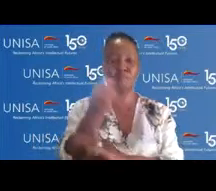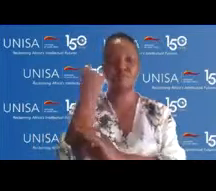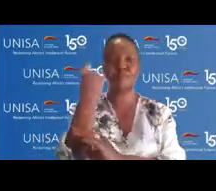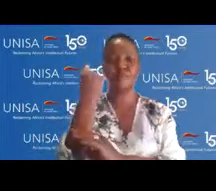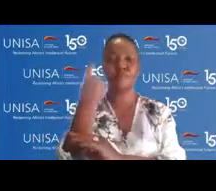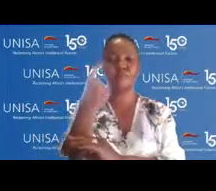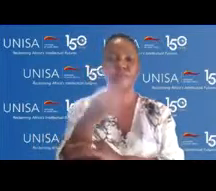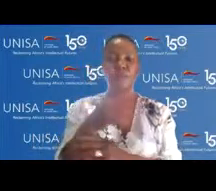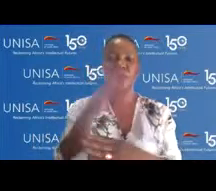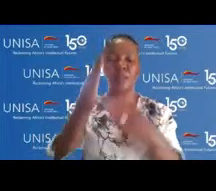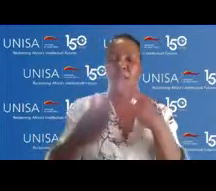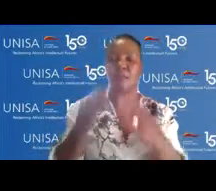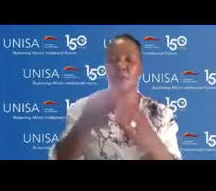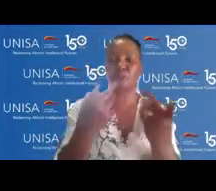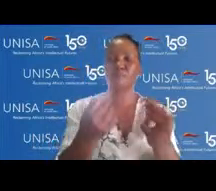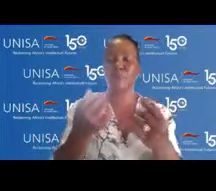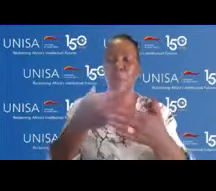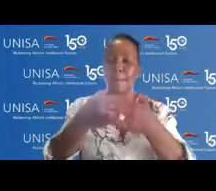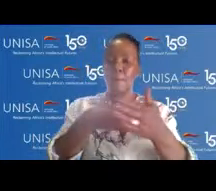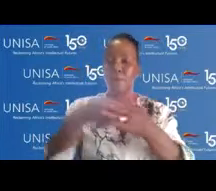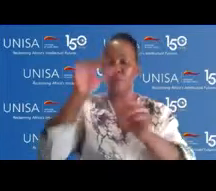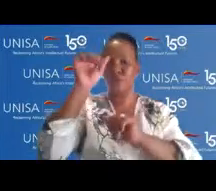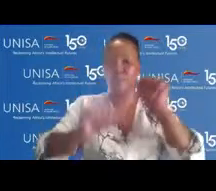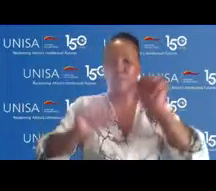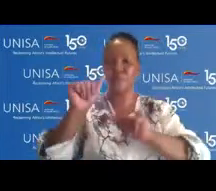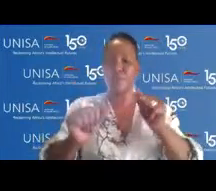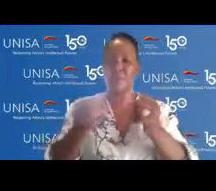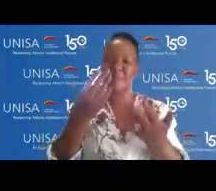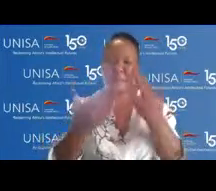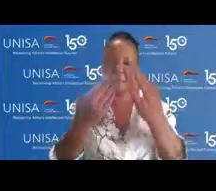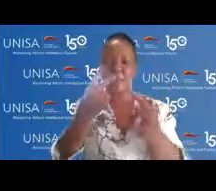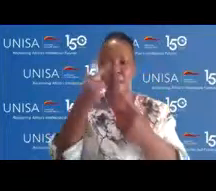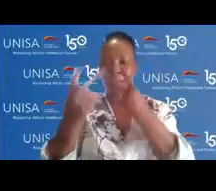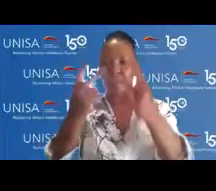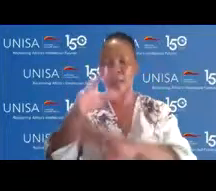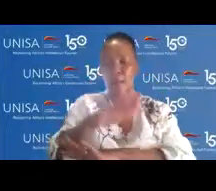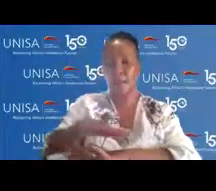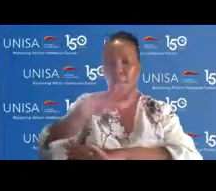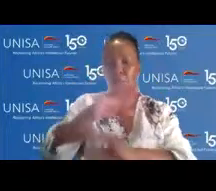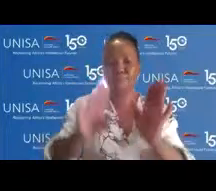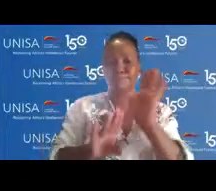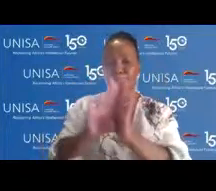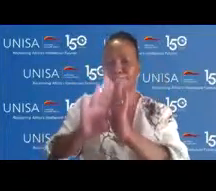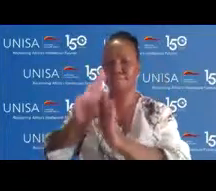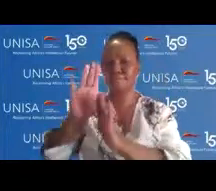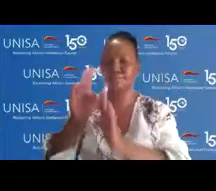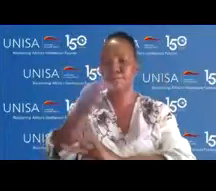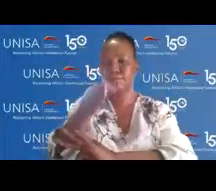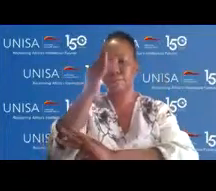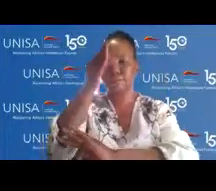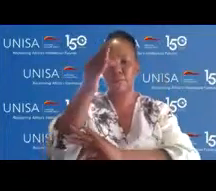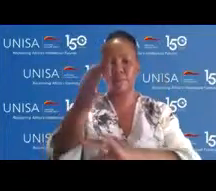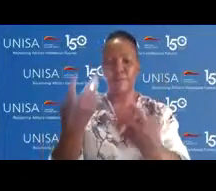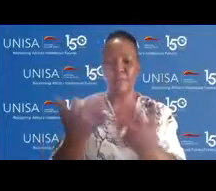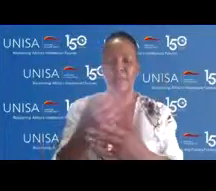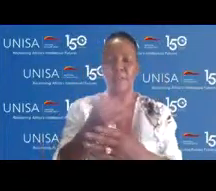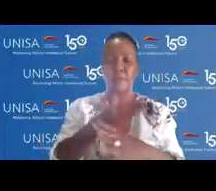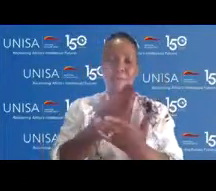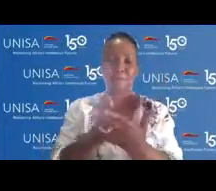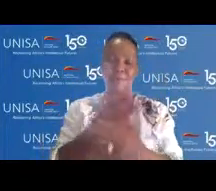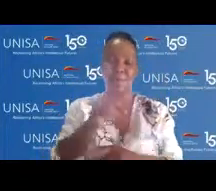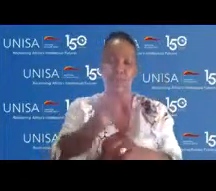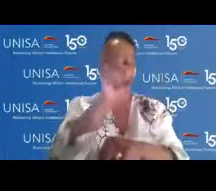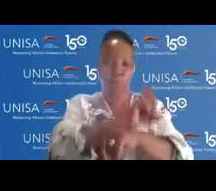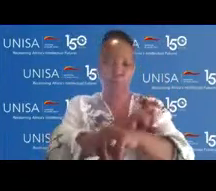do the post-assessment, we can perhaps see areas where we can improve on in the future to really make this course more valuable to